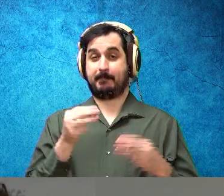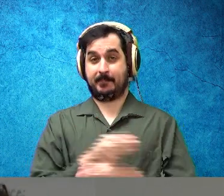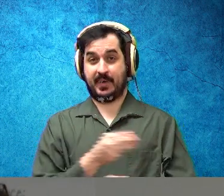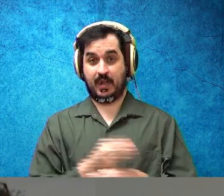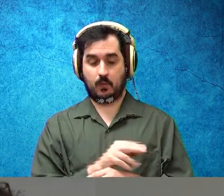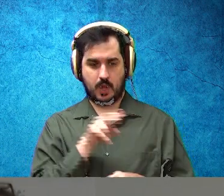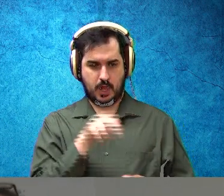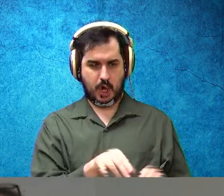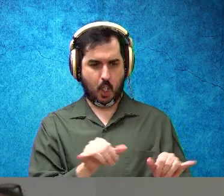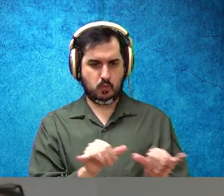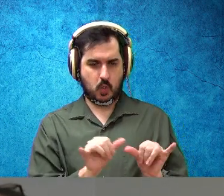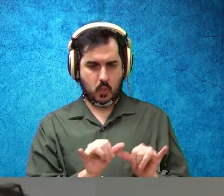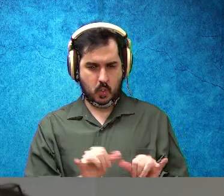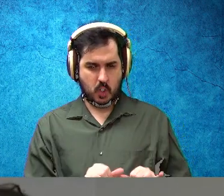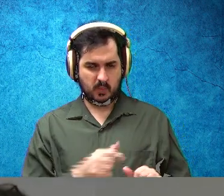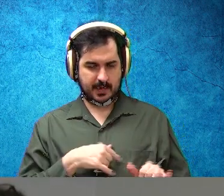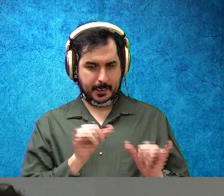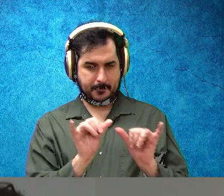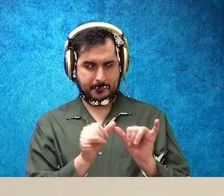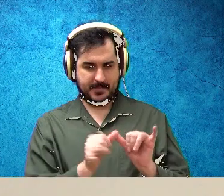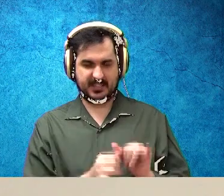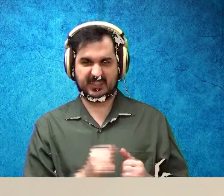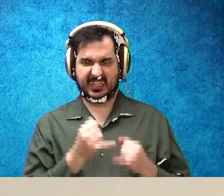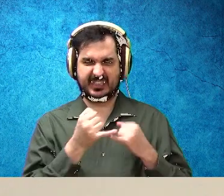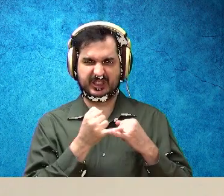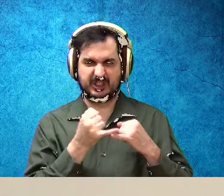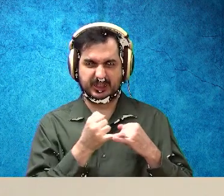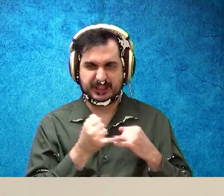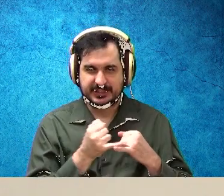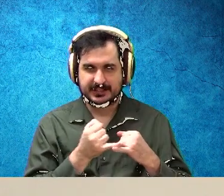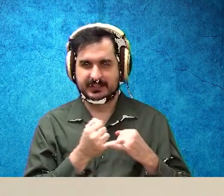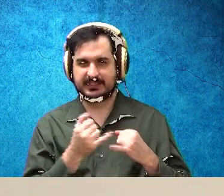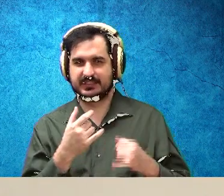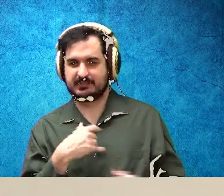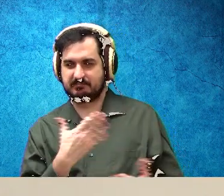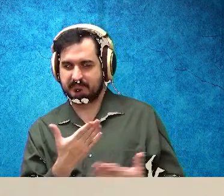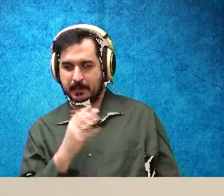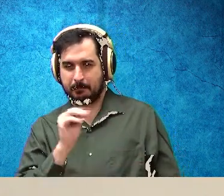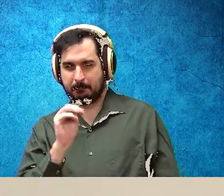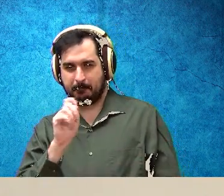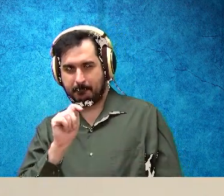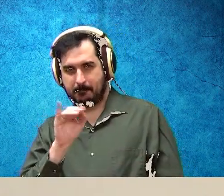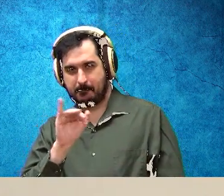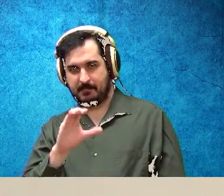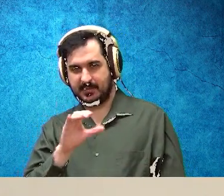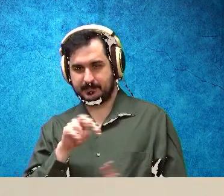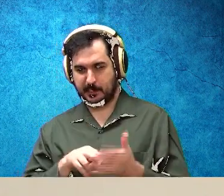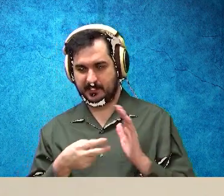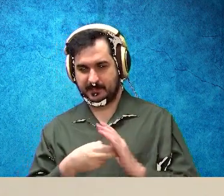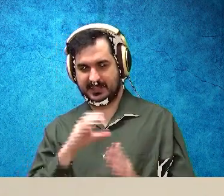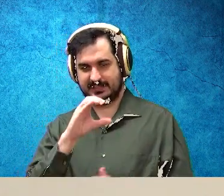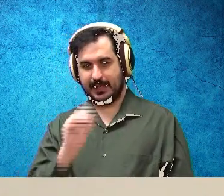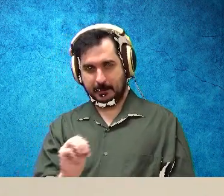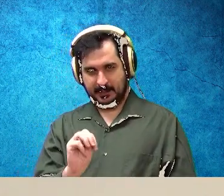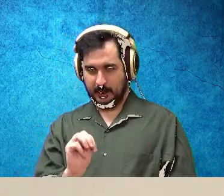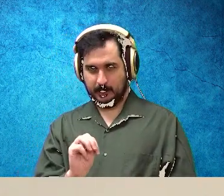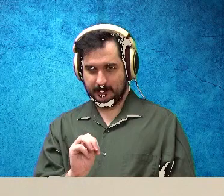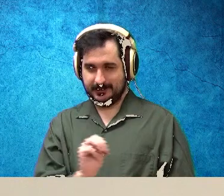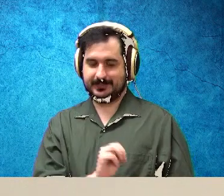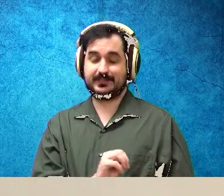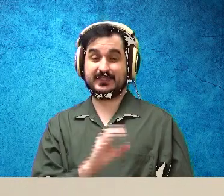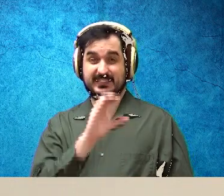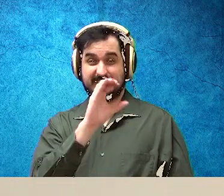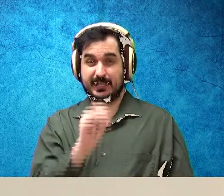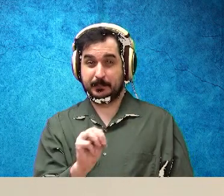measure in inches, or we might measure in the metric unit. We measure in centimeters. You have centimeters, millimeters. Okay? So